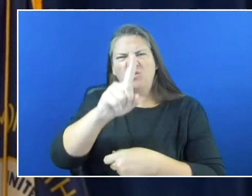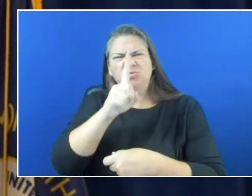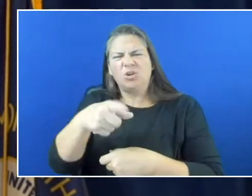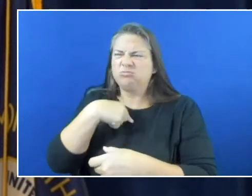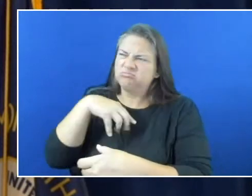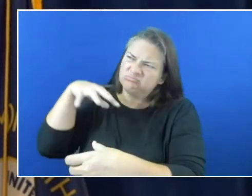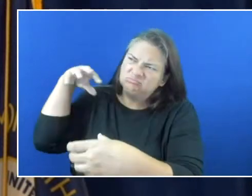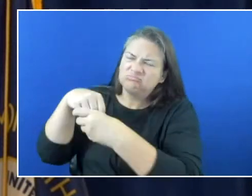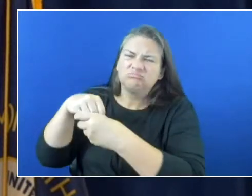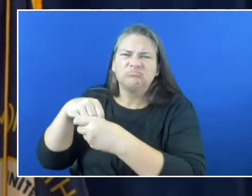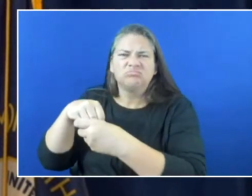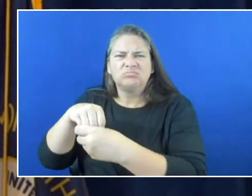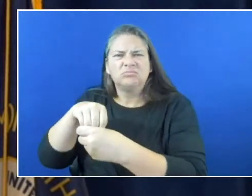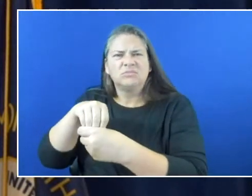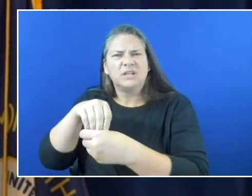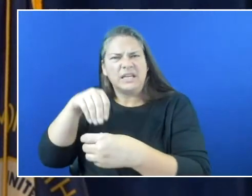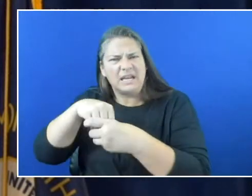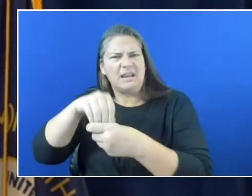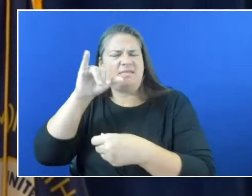very important operation.